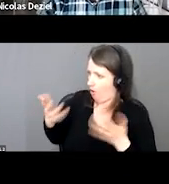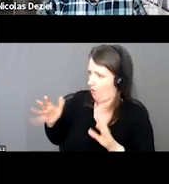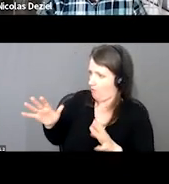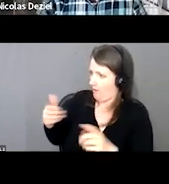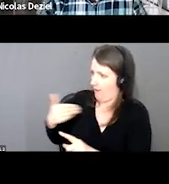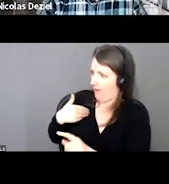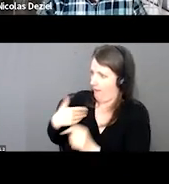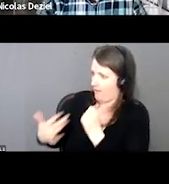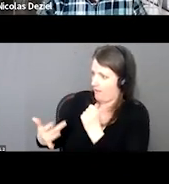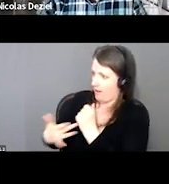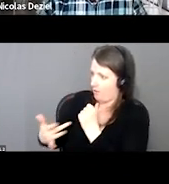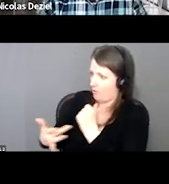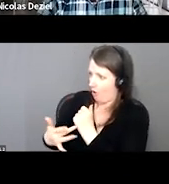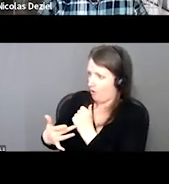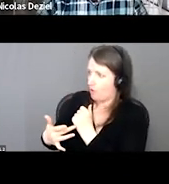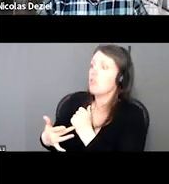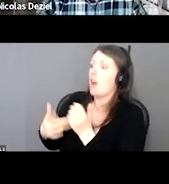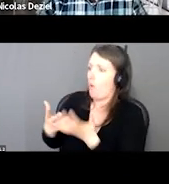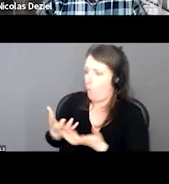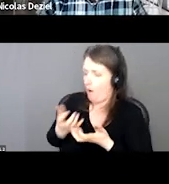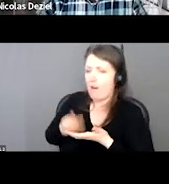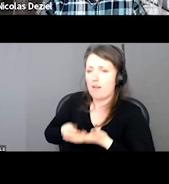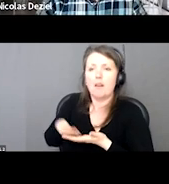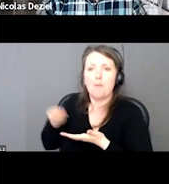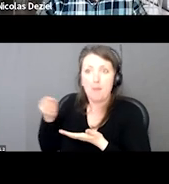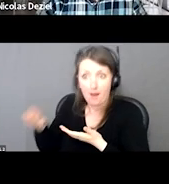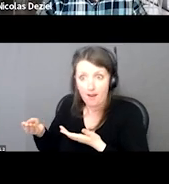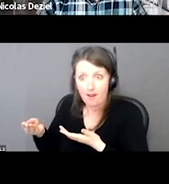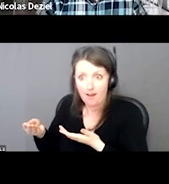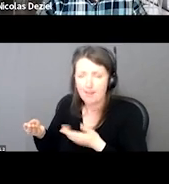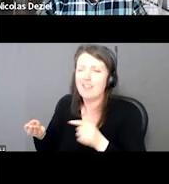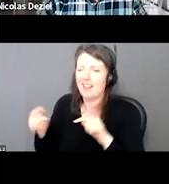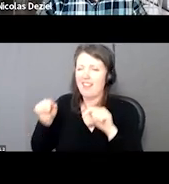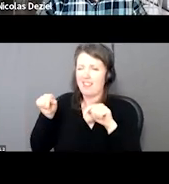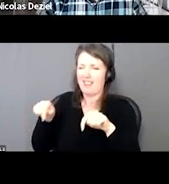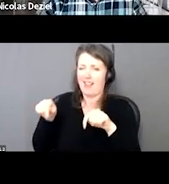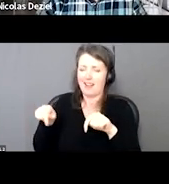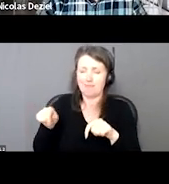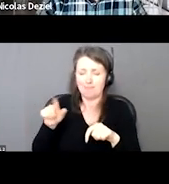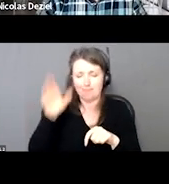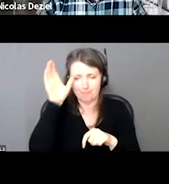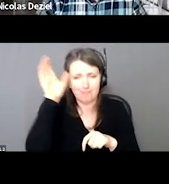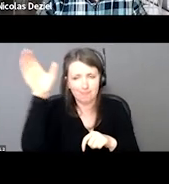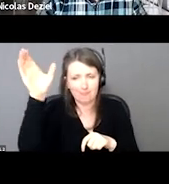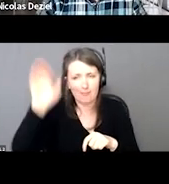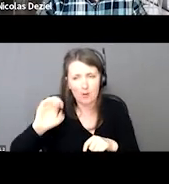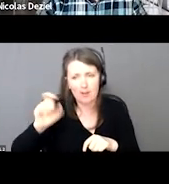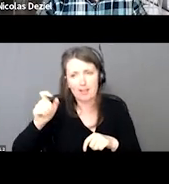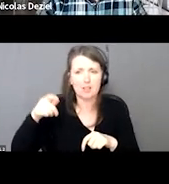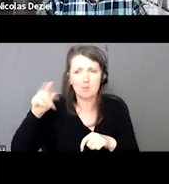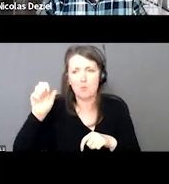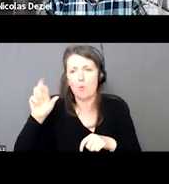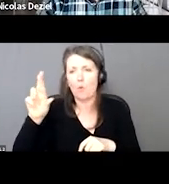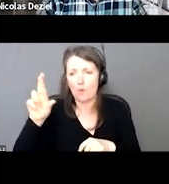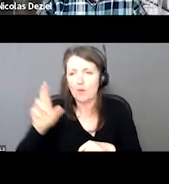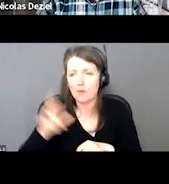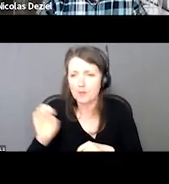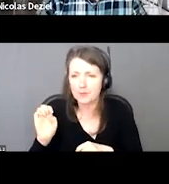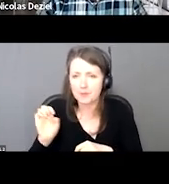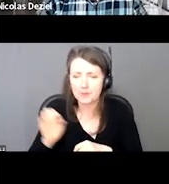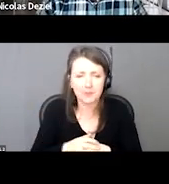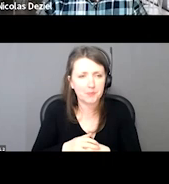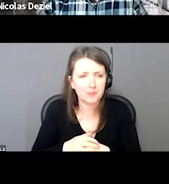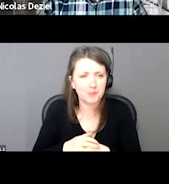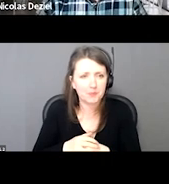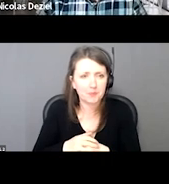that's how you should see it. So you can actually click on the contact button. It's going to take you to the right page, and you